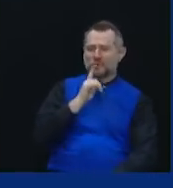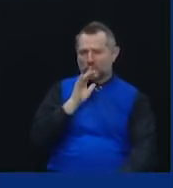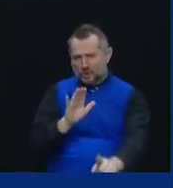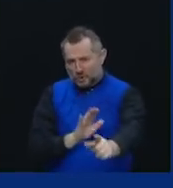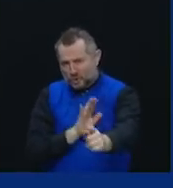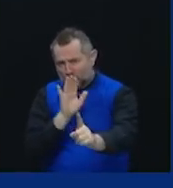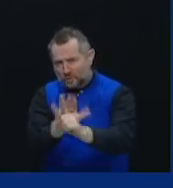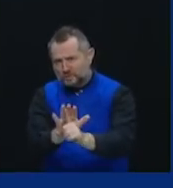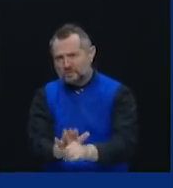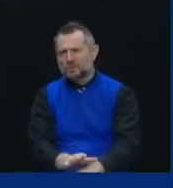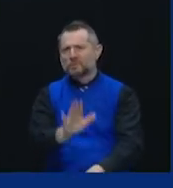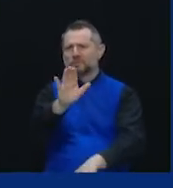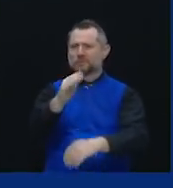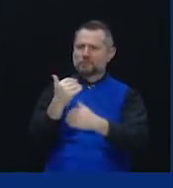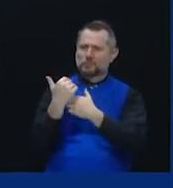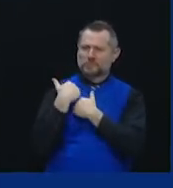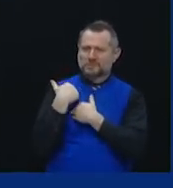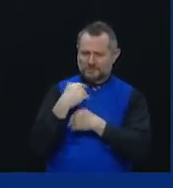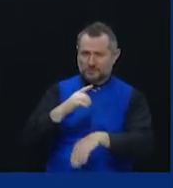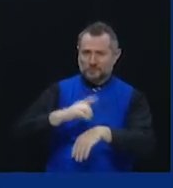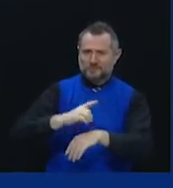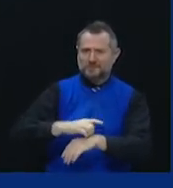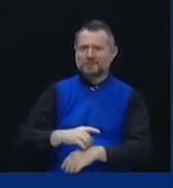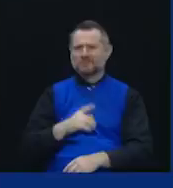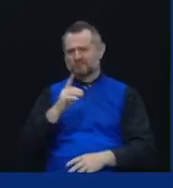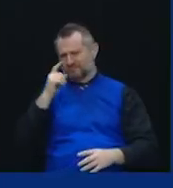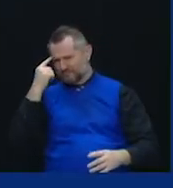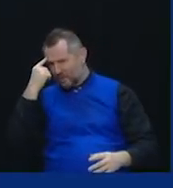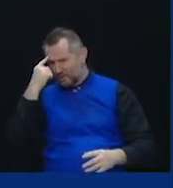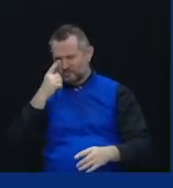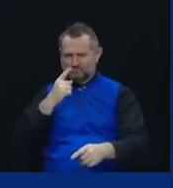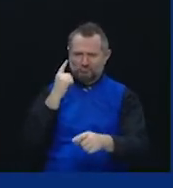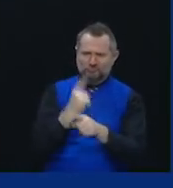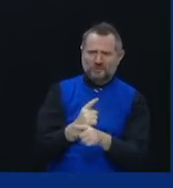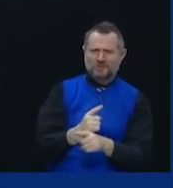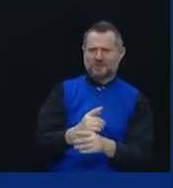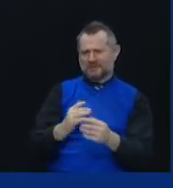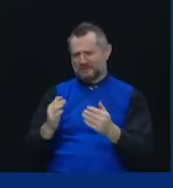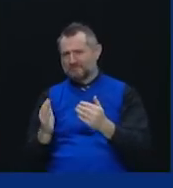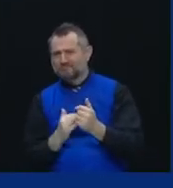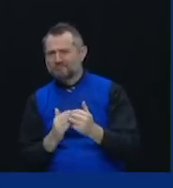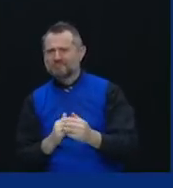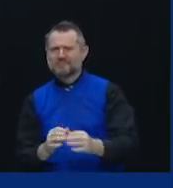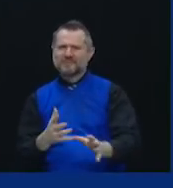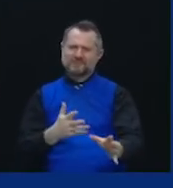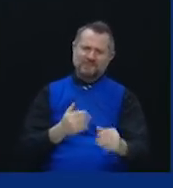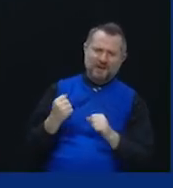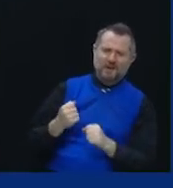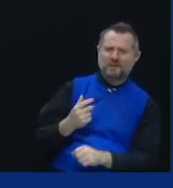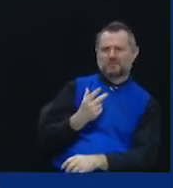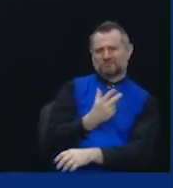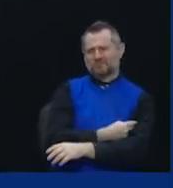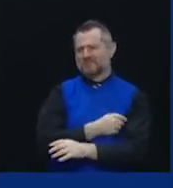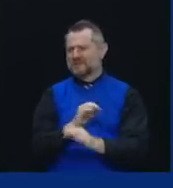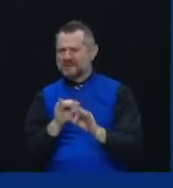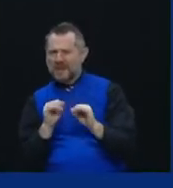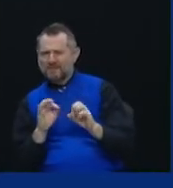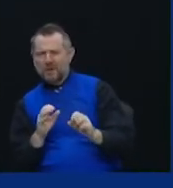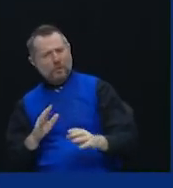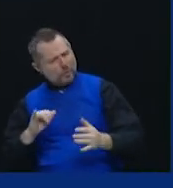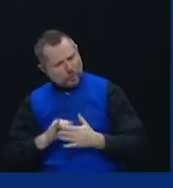It's smart. It's right. It's easy. It's fast. It's safe. Get a vaccine, New York.